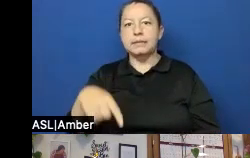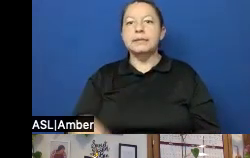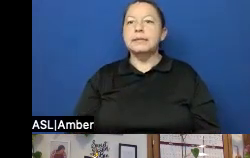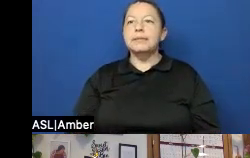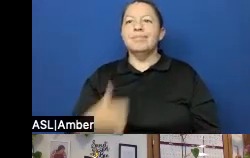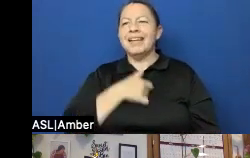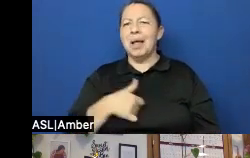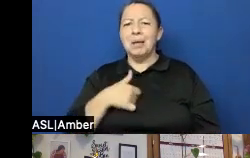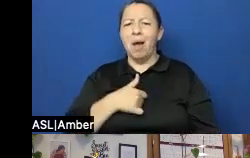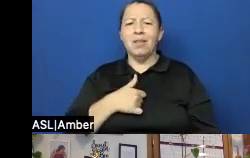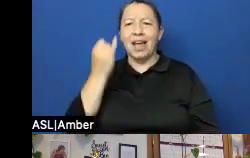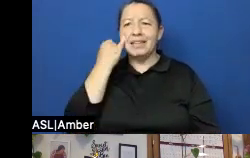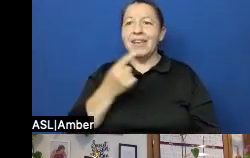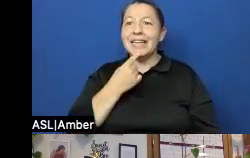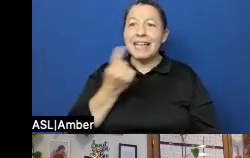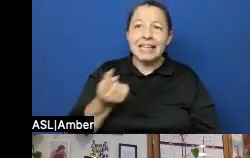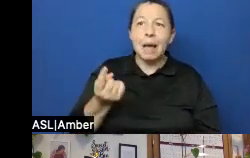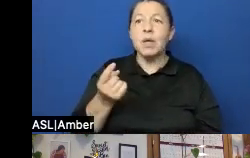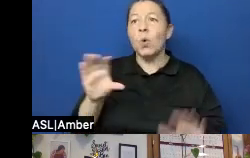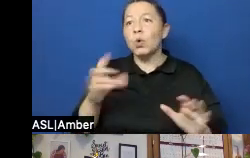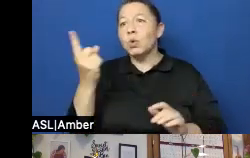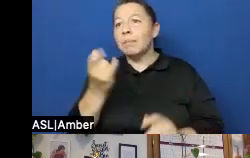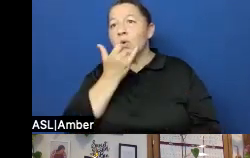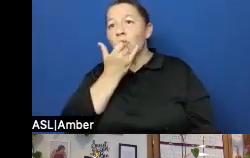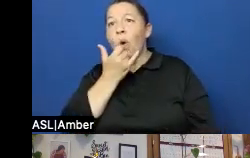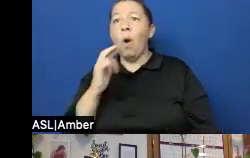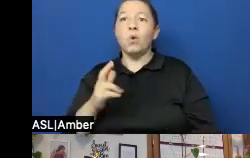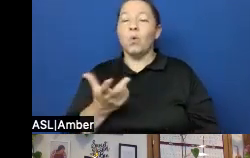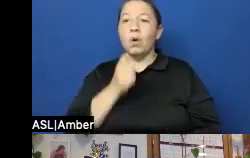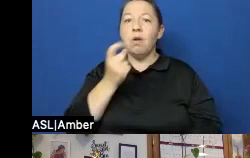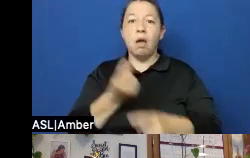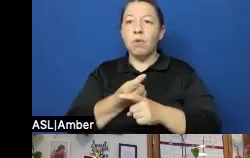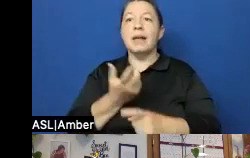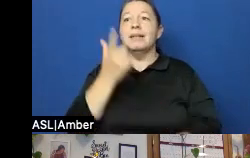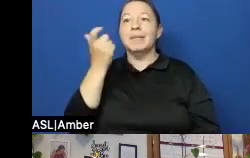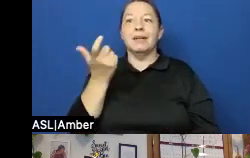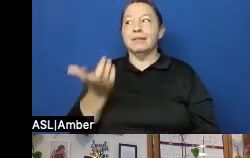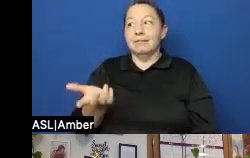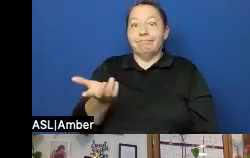I say something or do something wrong or incorrect because, you know,